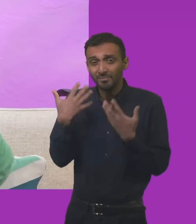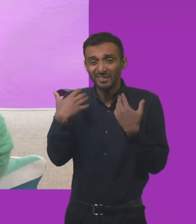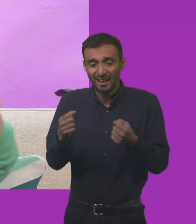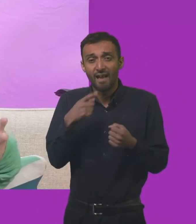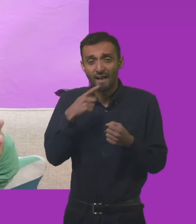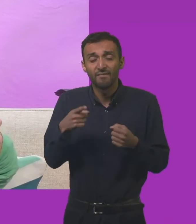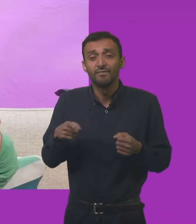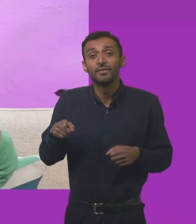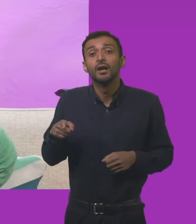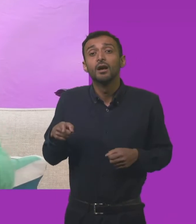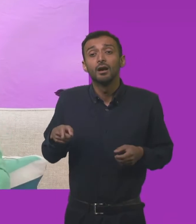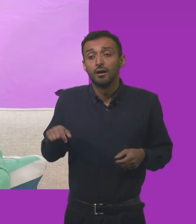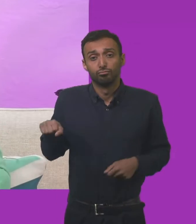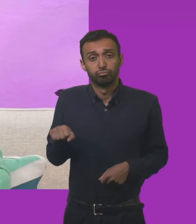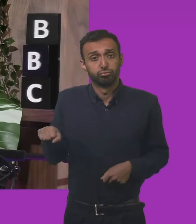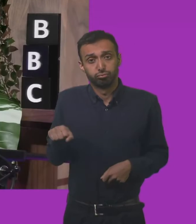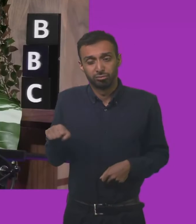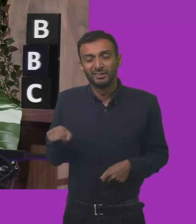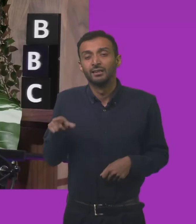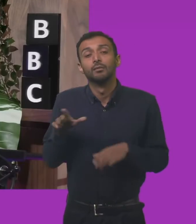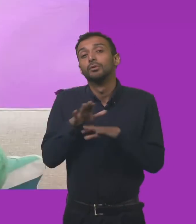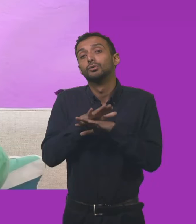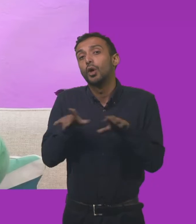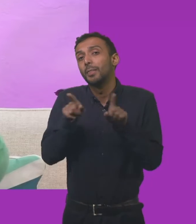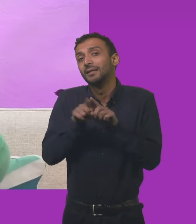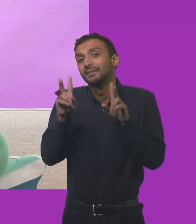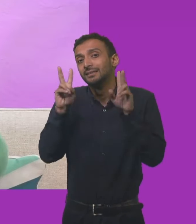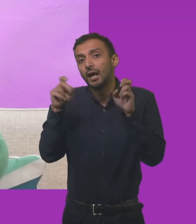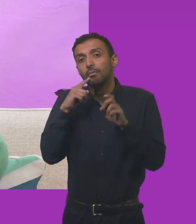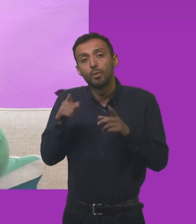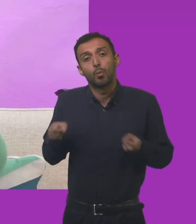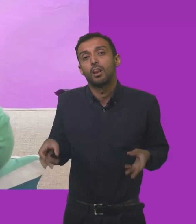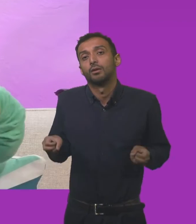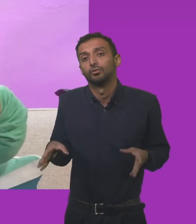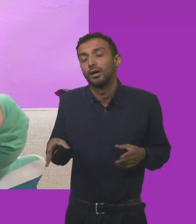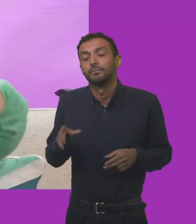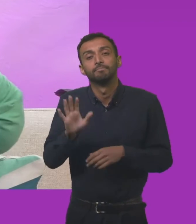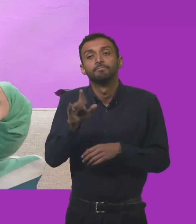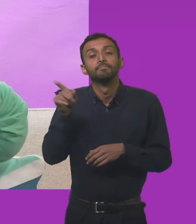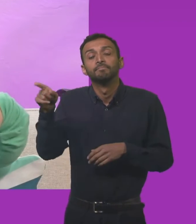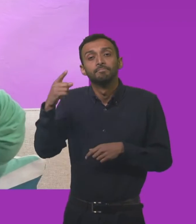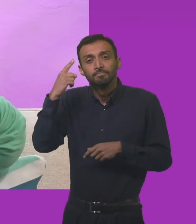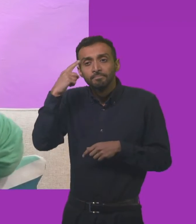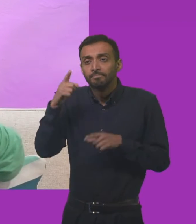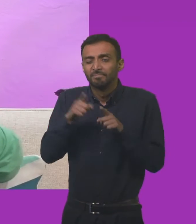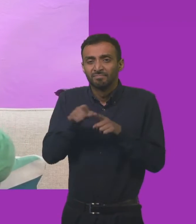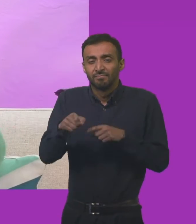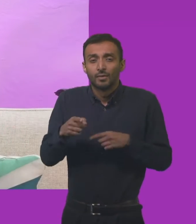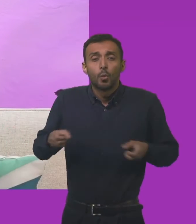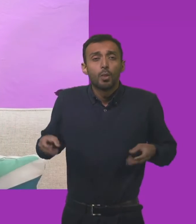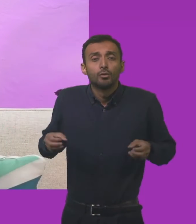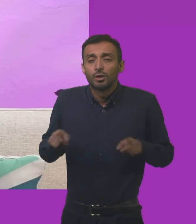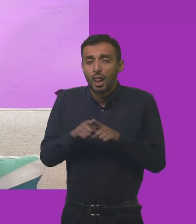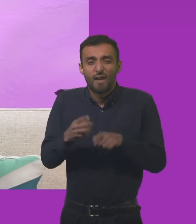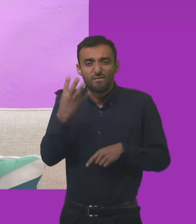not considered a wheelchair. So there's different rules for a scooter. They think of sort of like these big, huge four-wheeler things. Like,